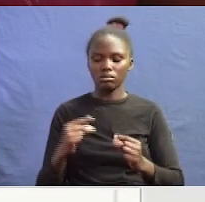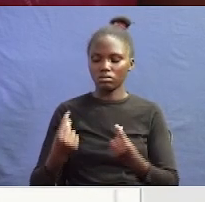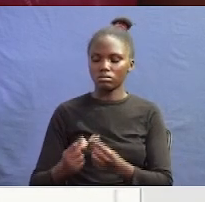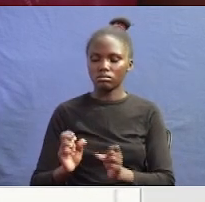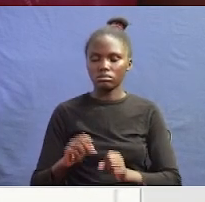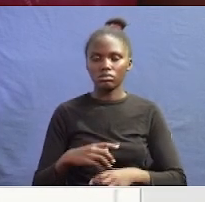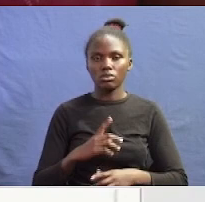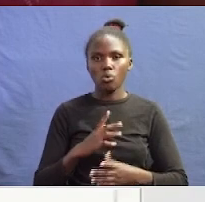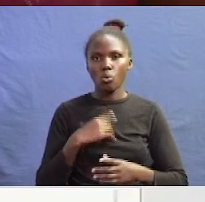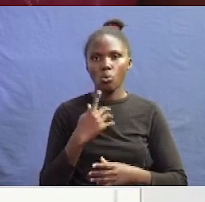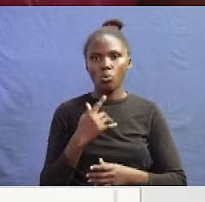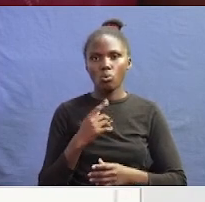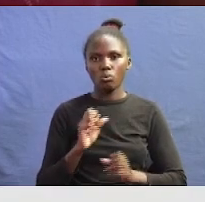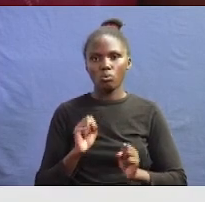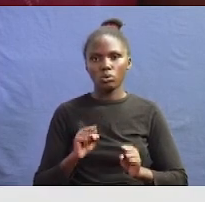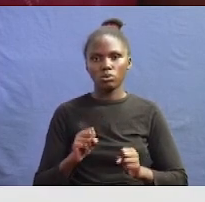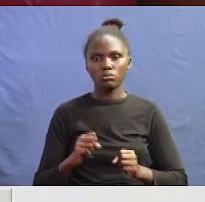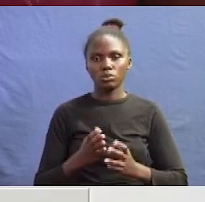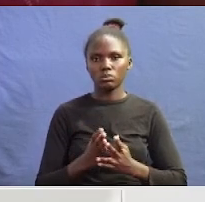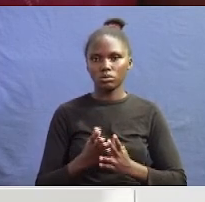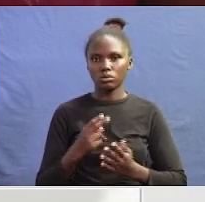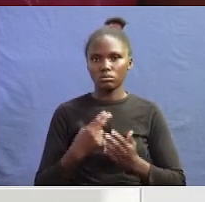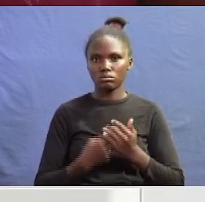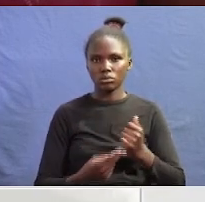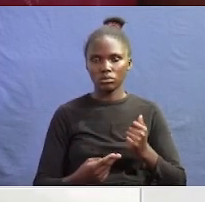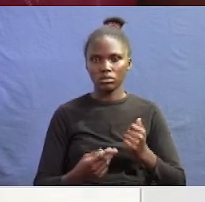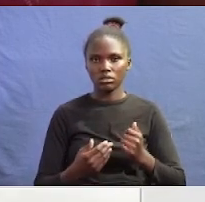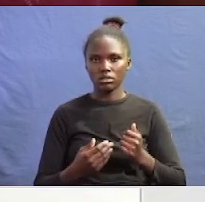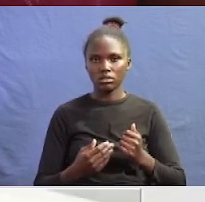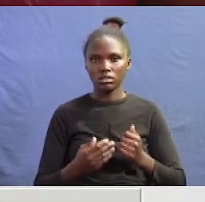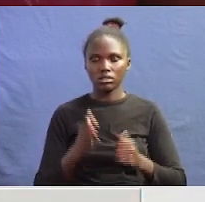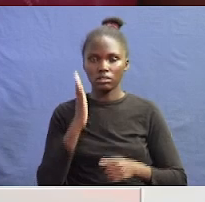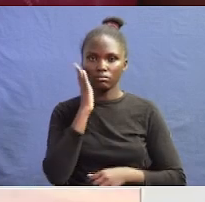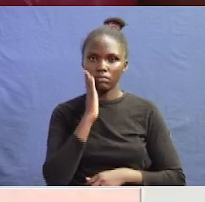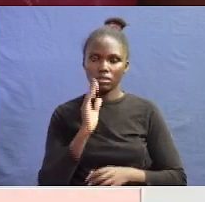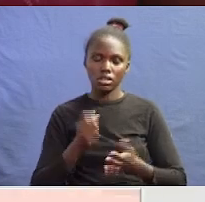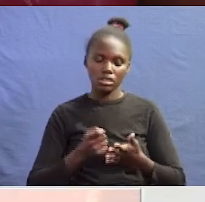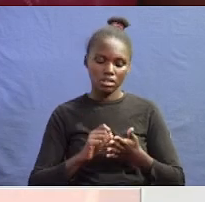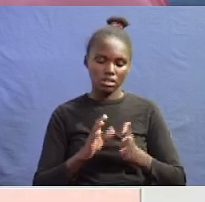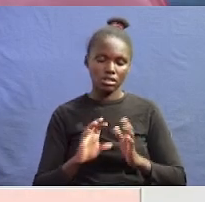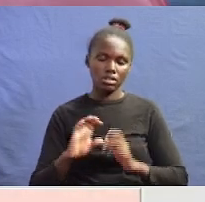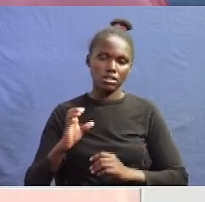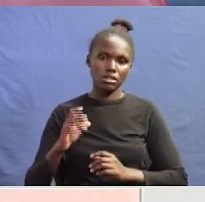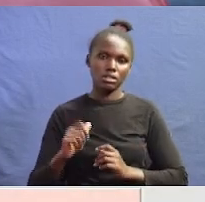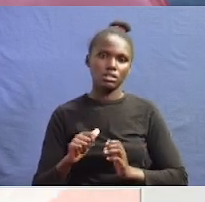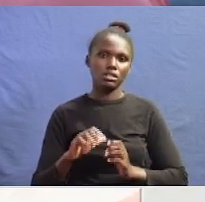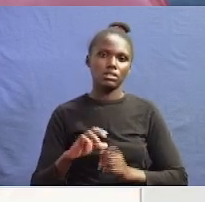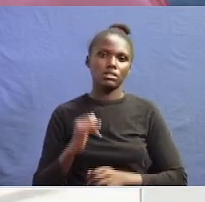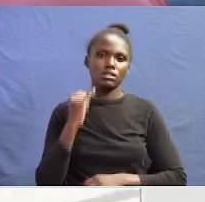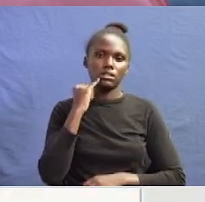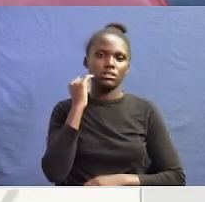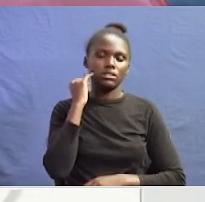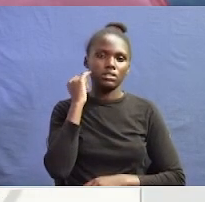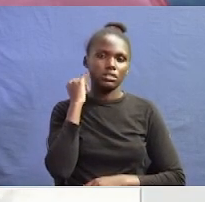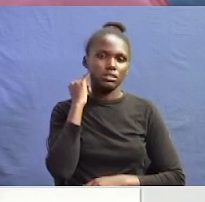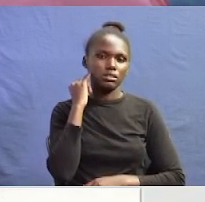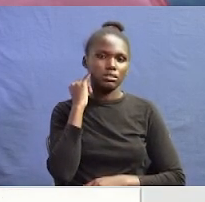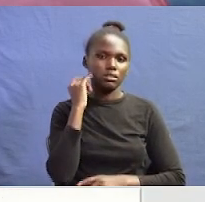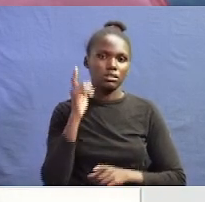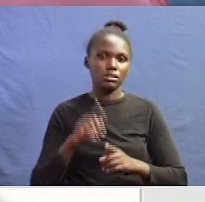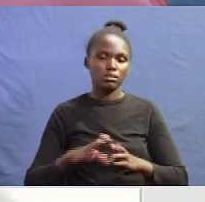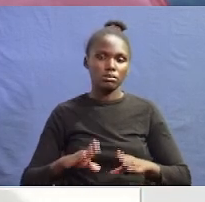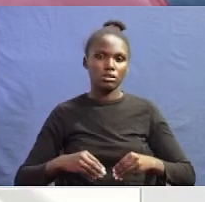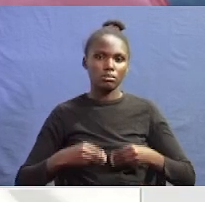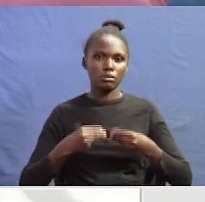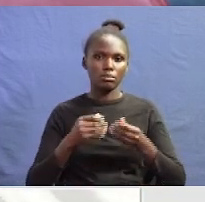on who between these two gentlemen is a clerk of the assembly. Have they submitted